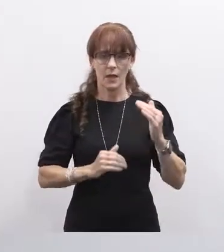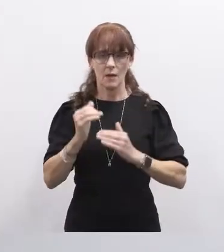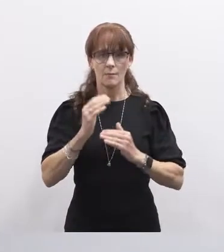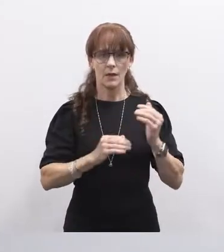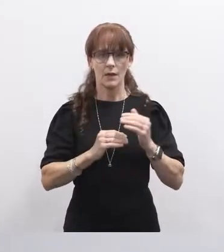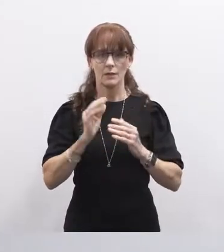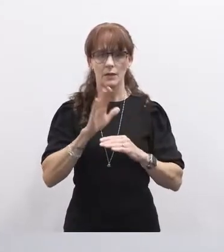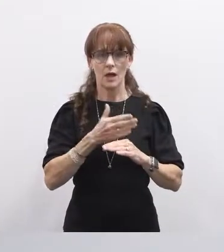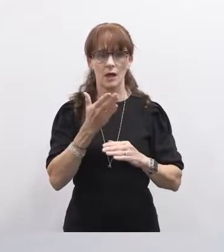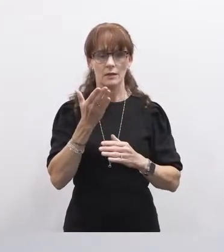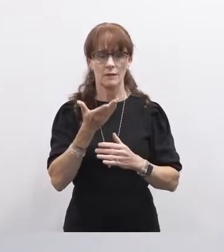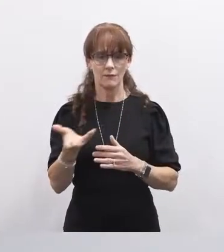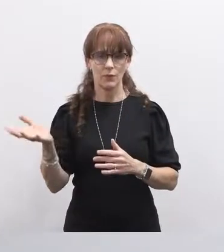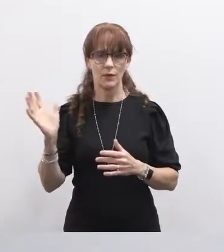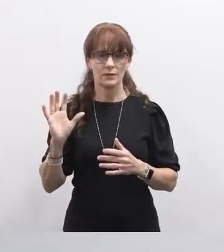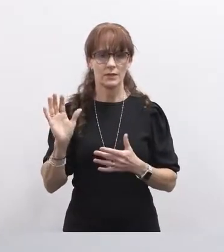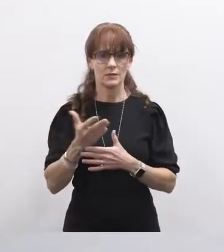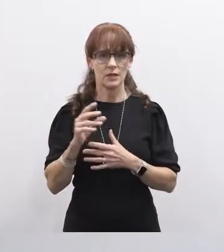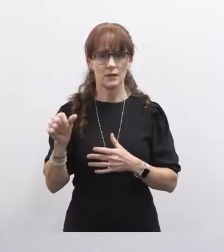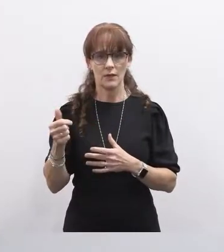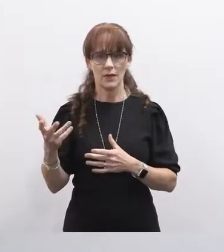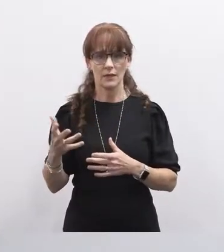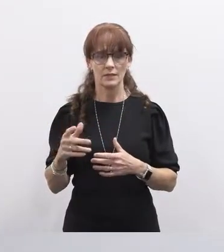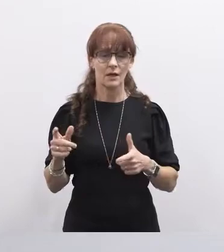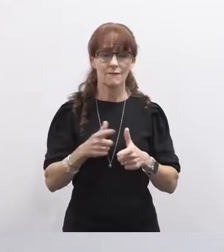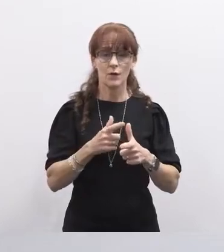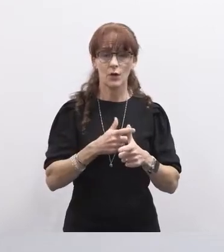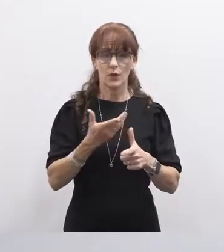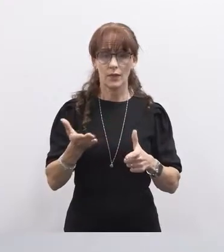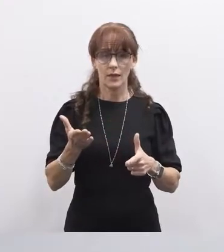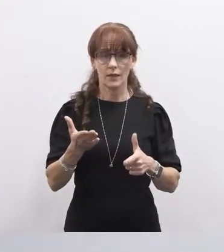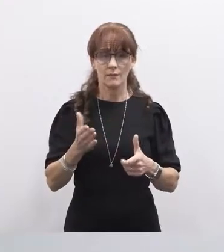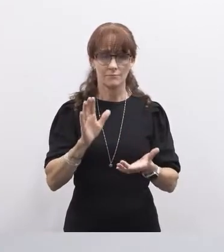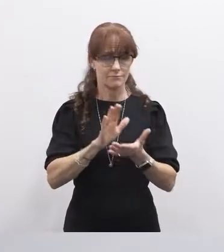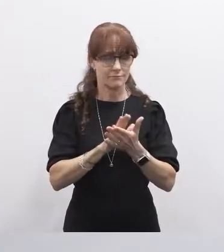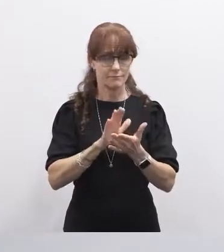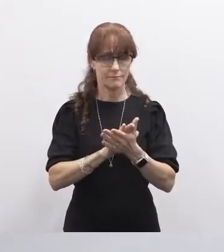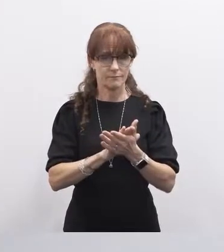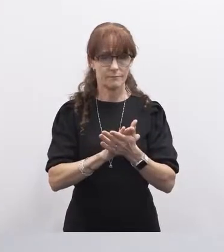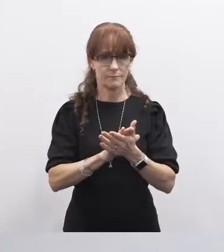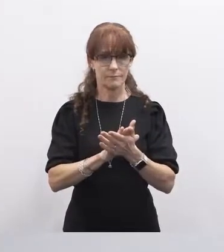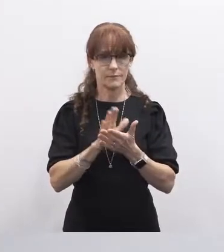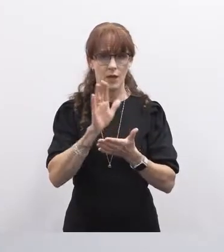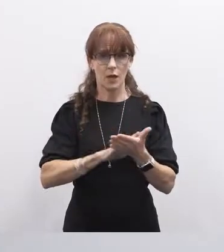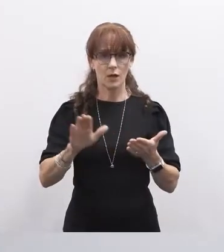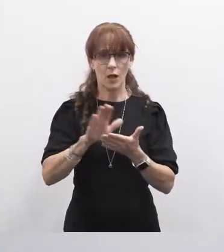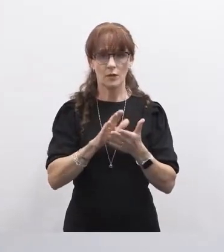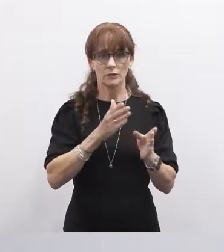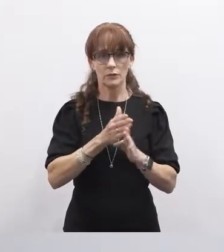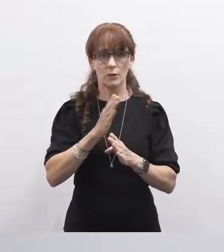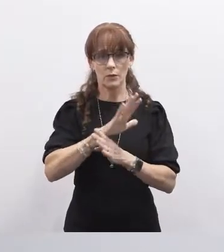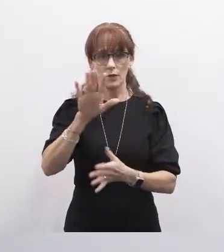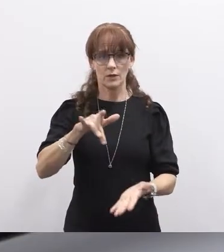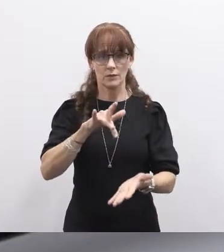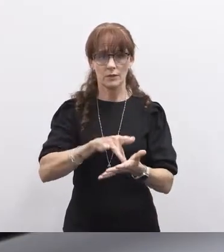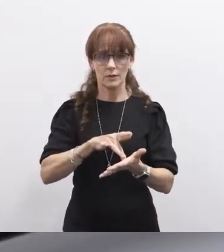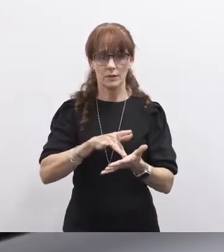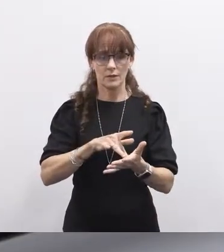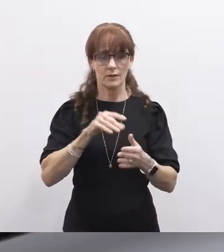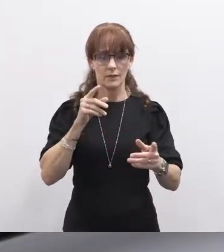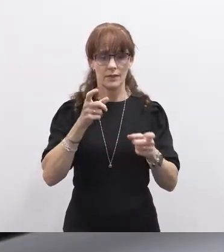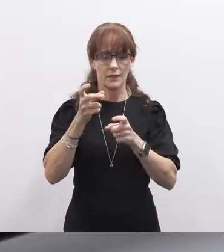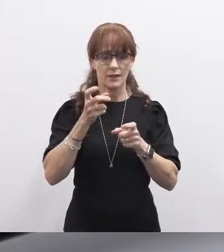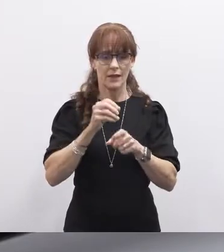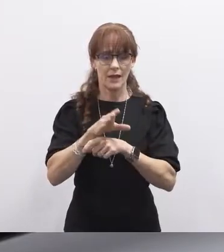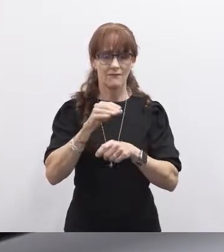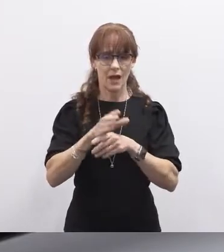Baker. Voy a hablar un poquito de cosas que han compartido. La primera cosa que quiero hacer es reconocer nuestros centros de colegio y